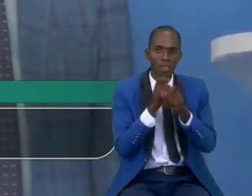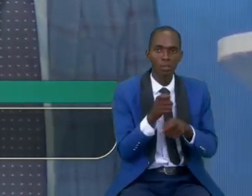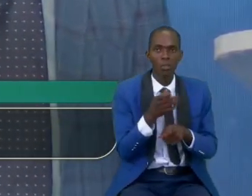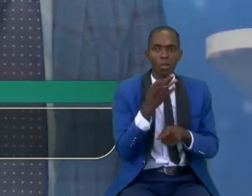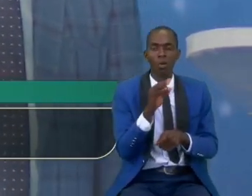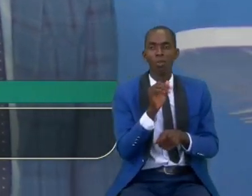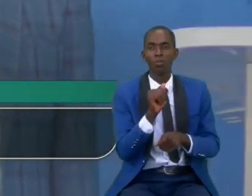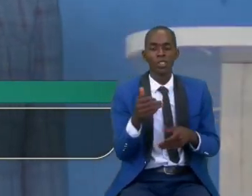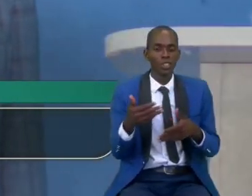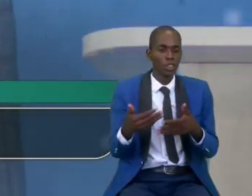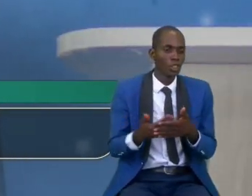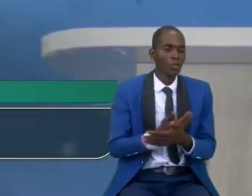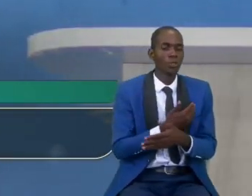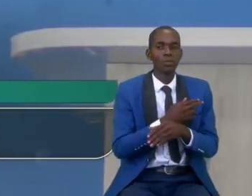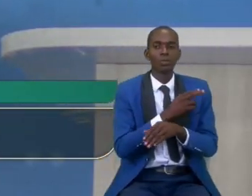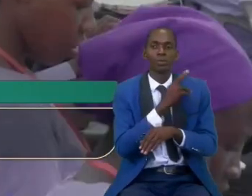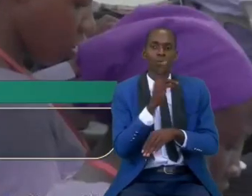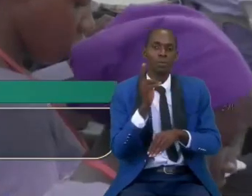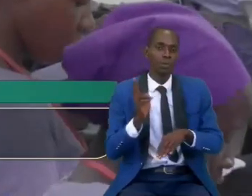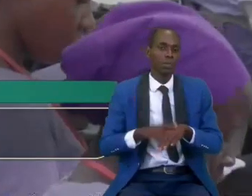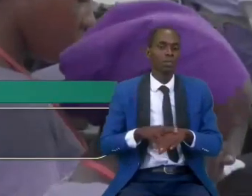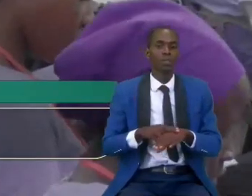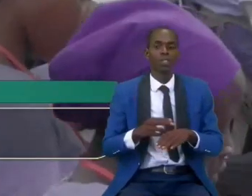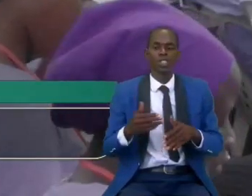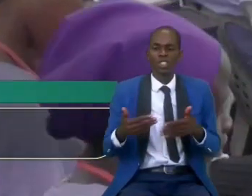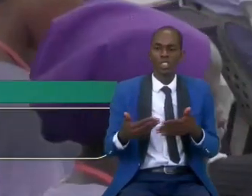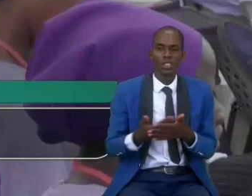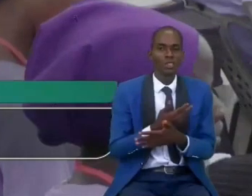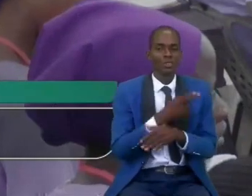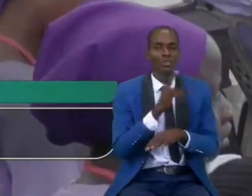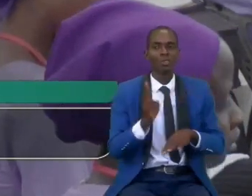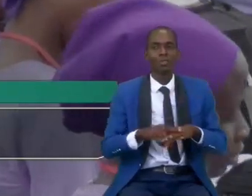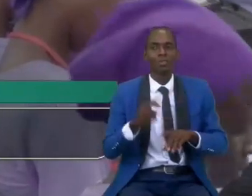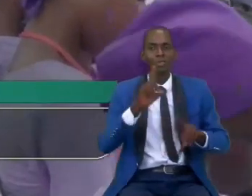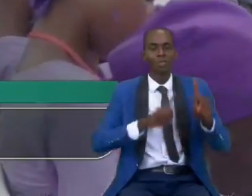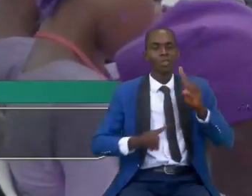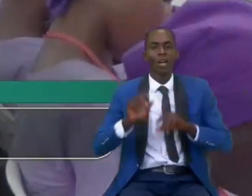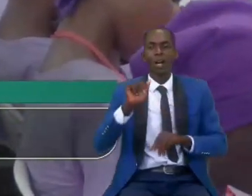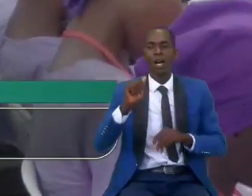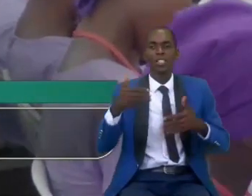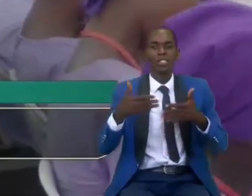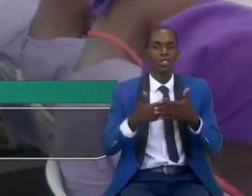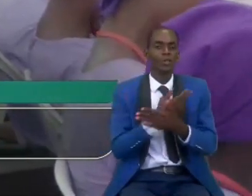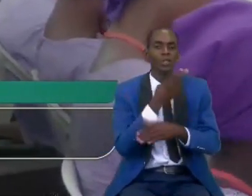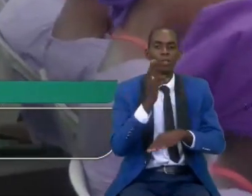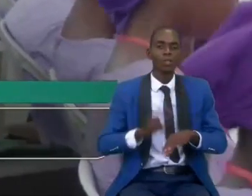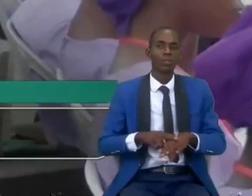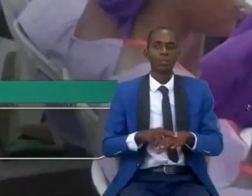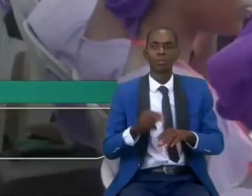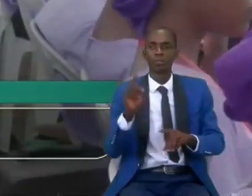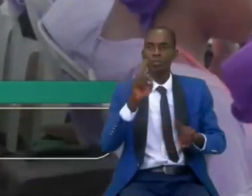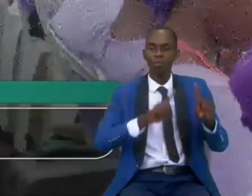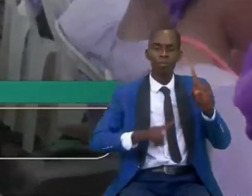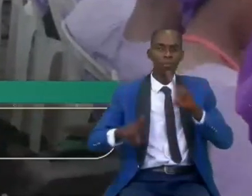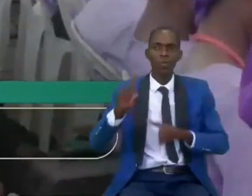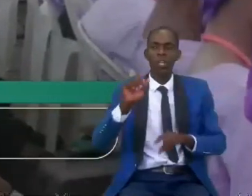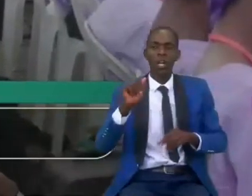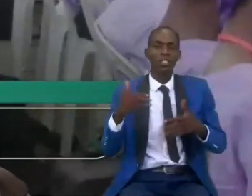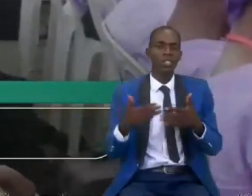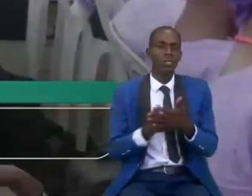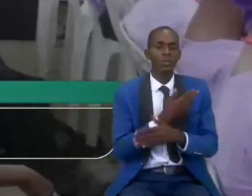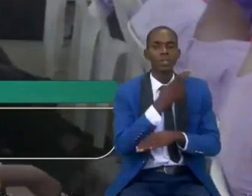nature. Somebody shout a new nature. Somebody shout a new nature. And as we round up